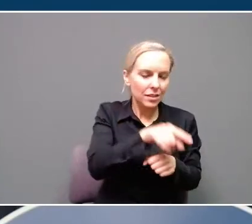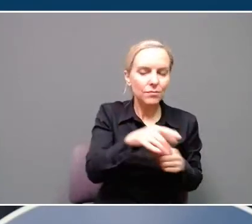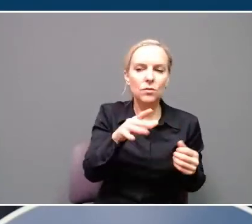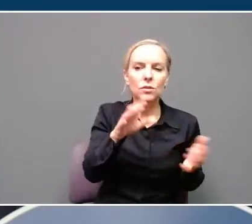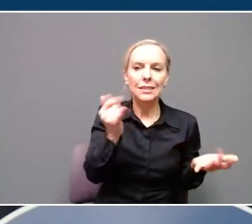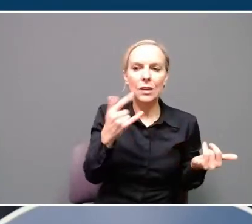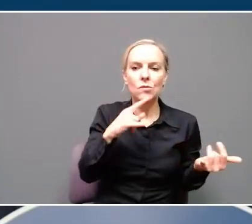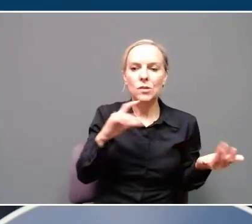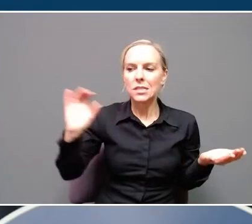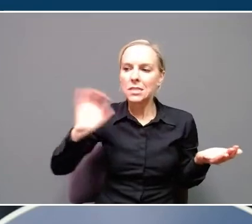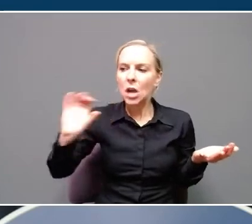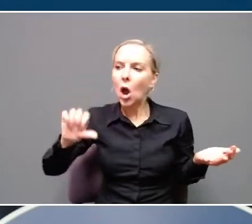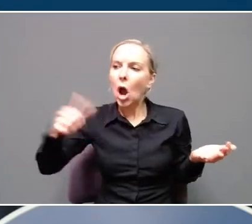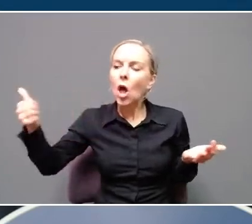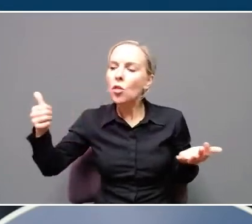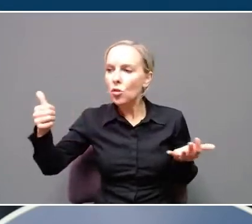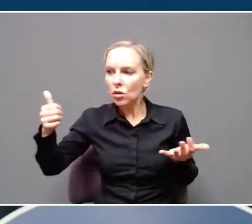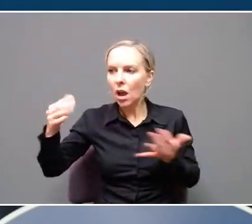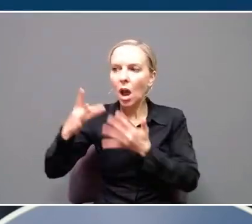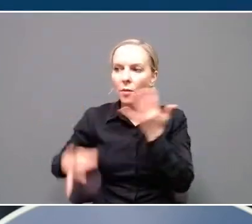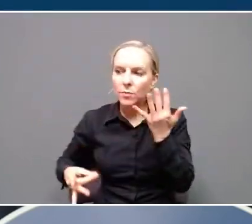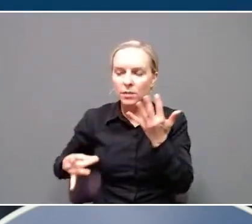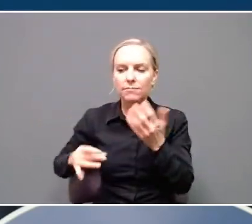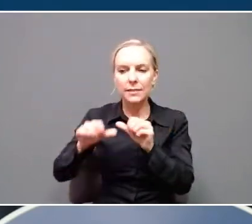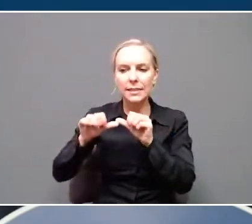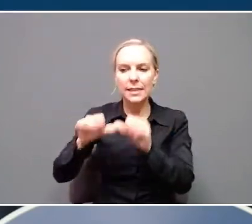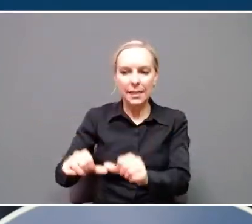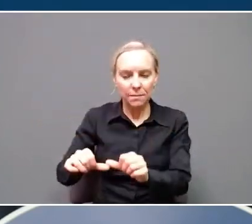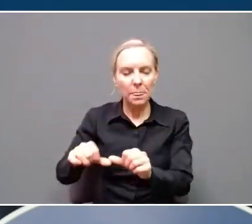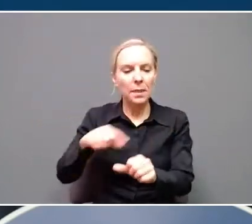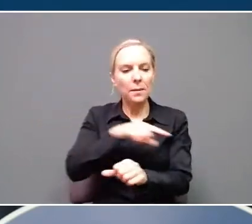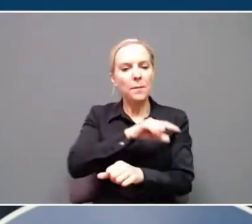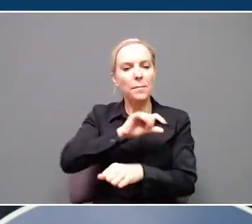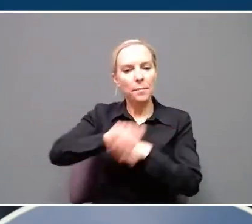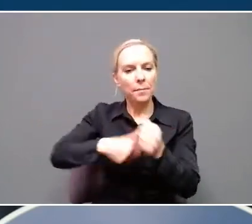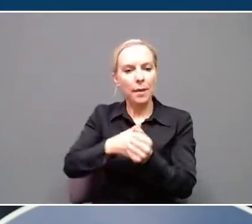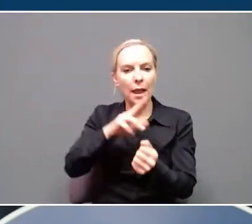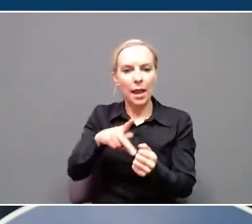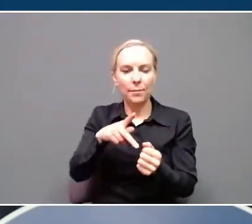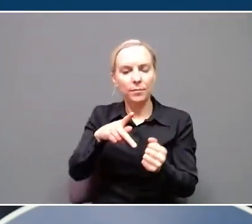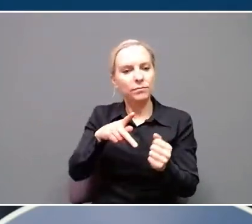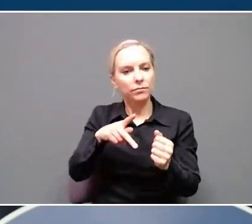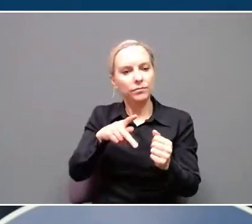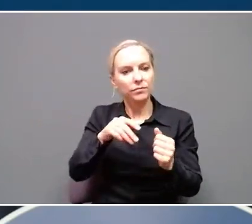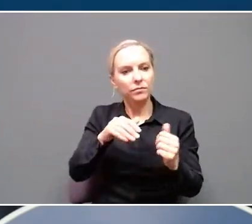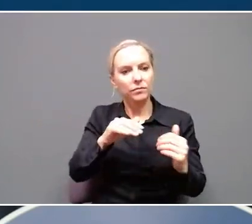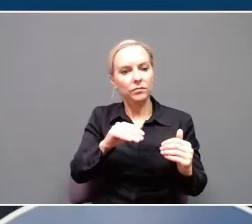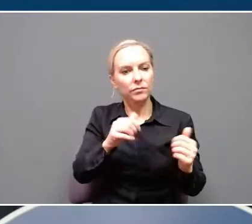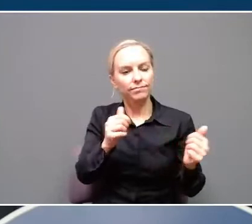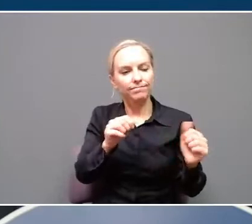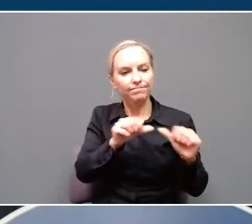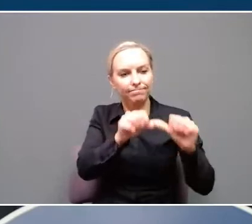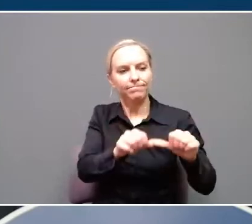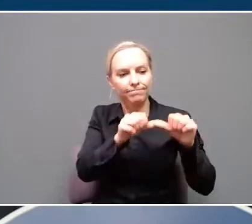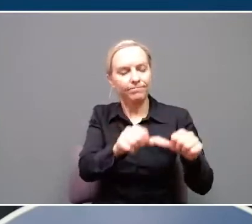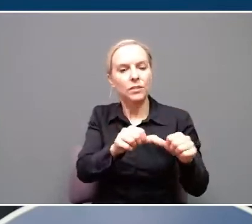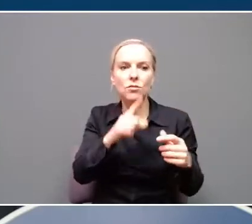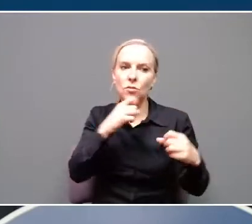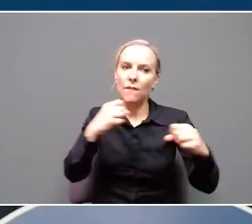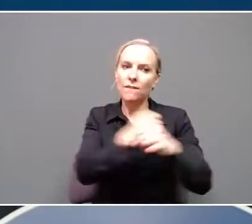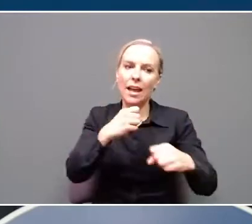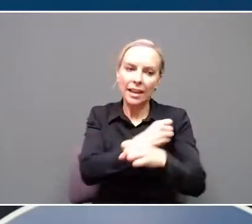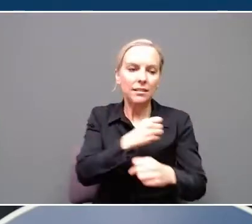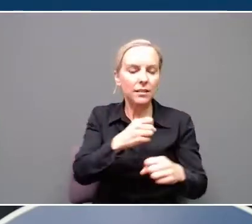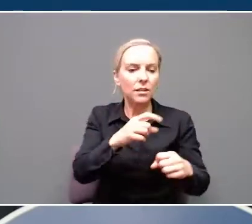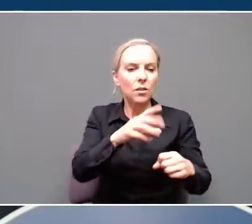how to keep that backup as high as we can to fight evaporation, which is real significant when